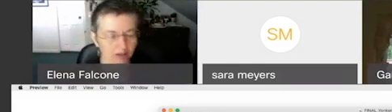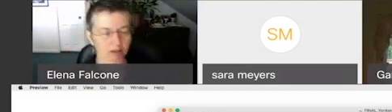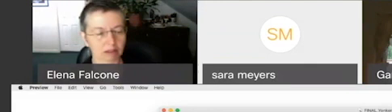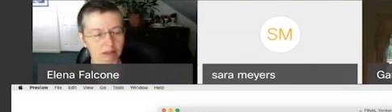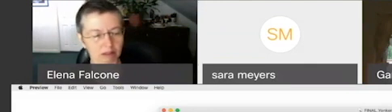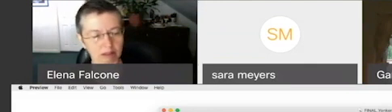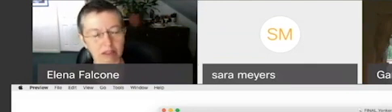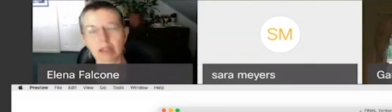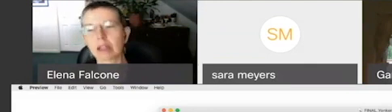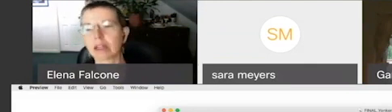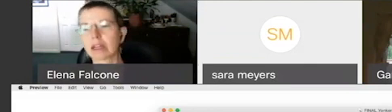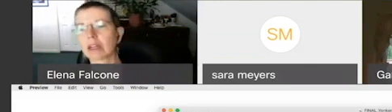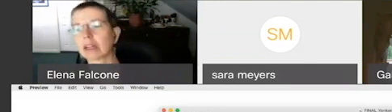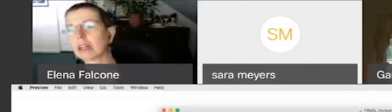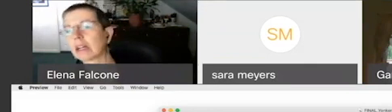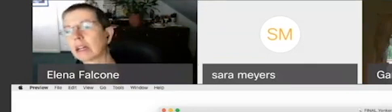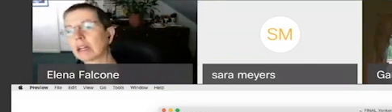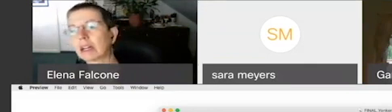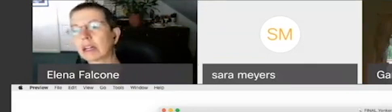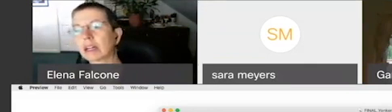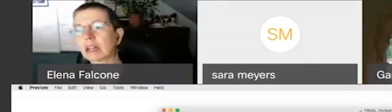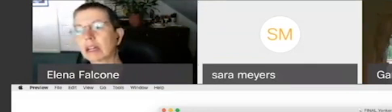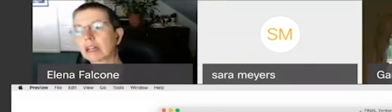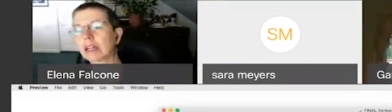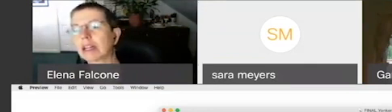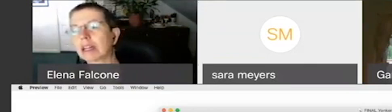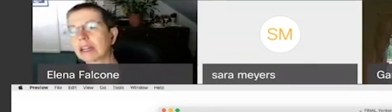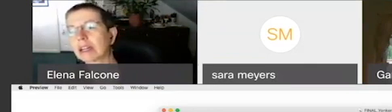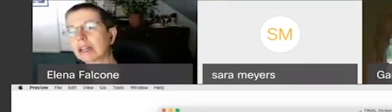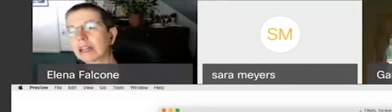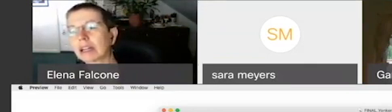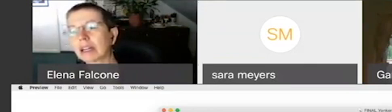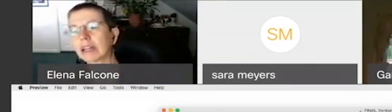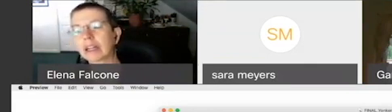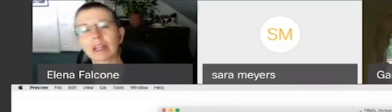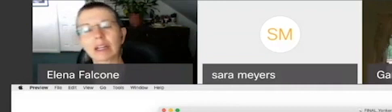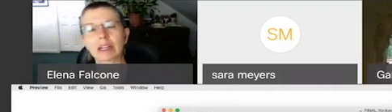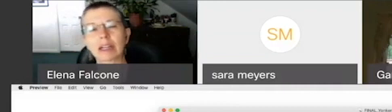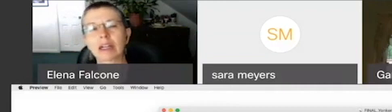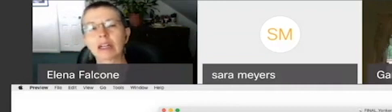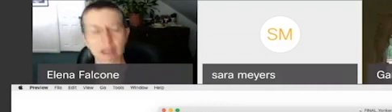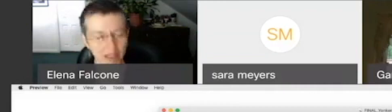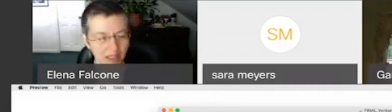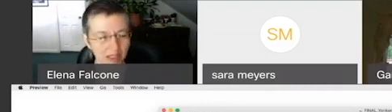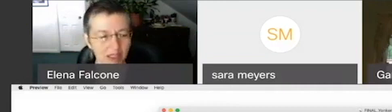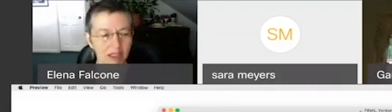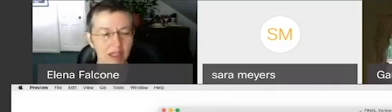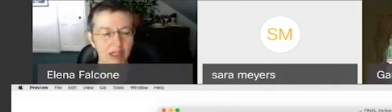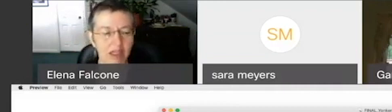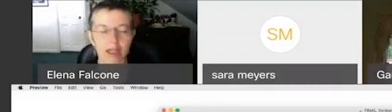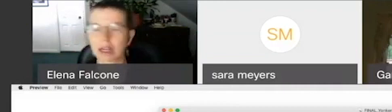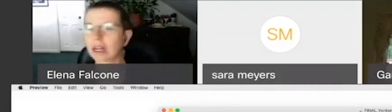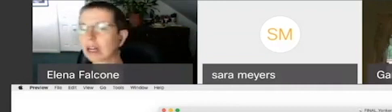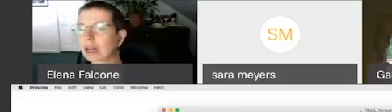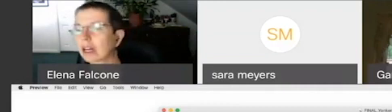never required before. Those of you who have long-term care insurance may be familiar with the